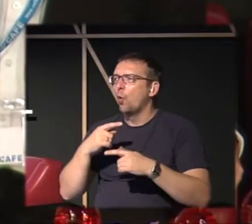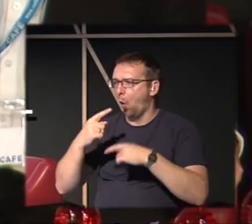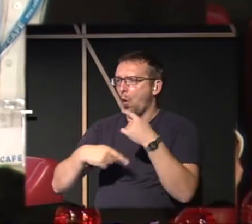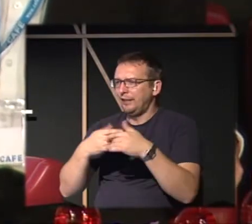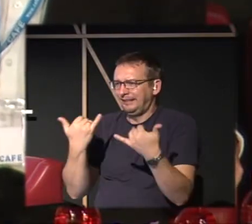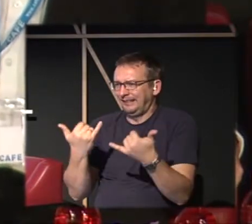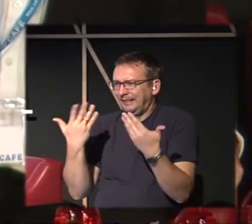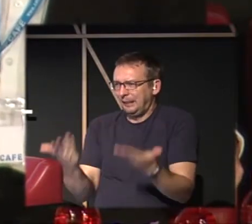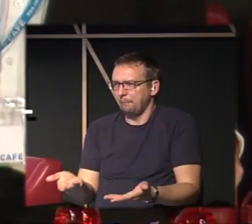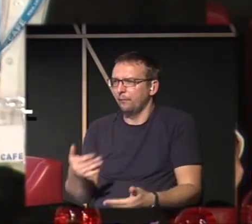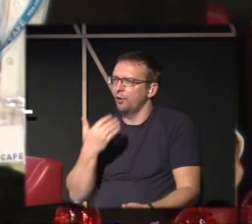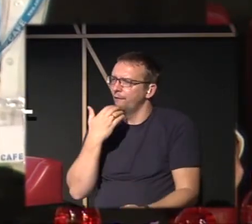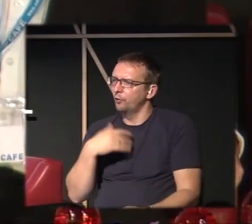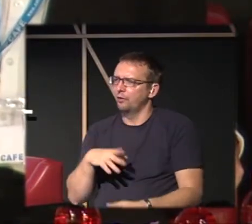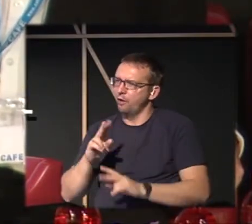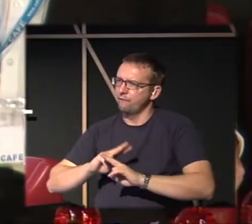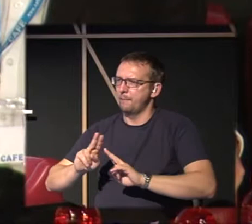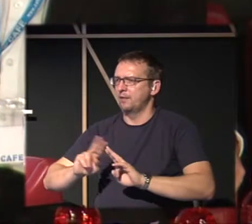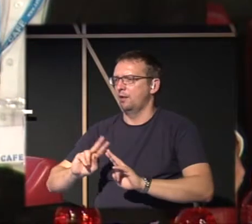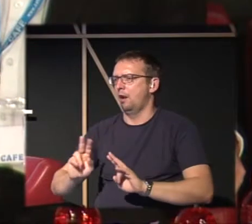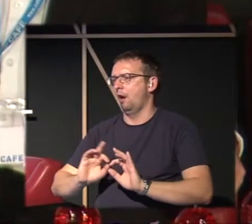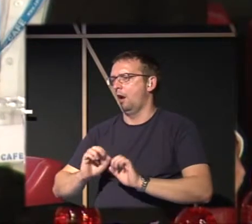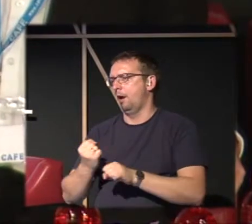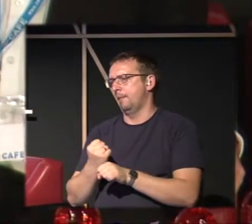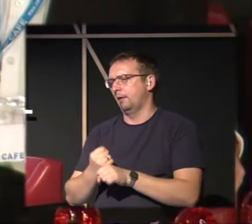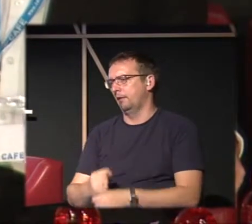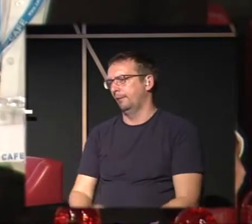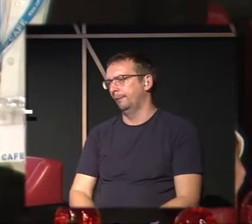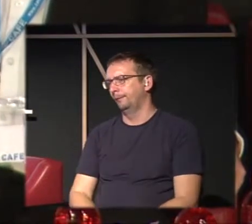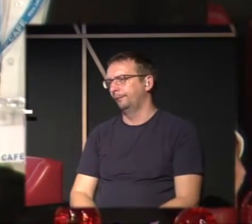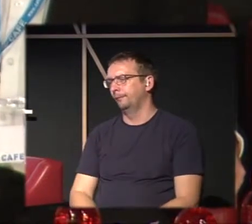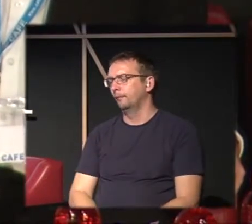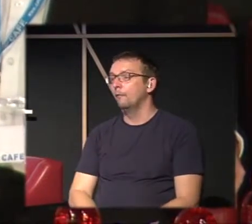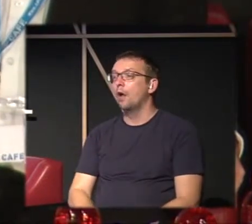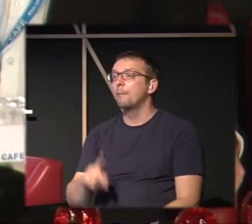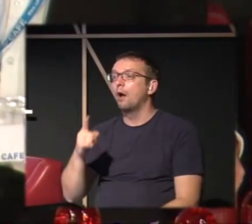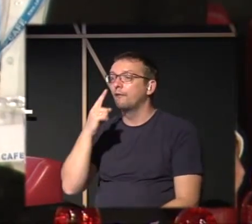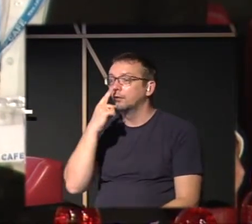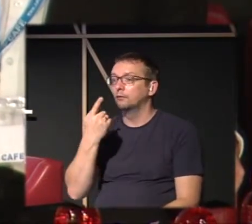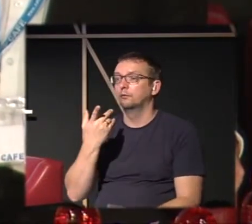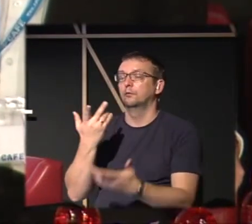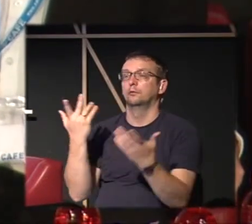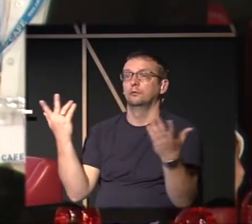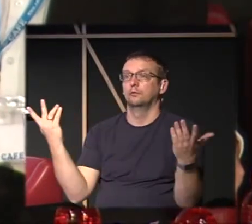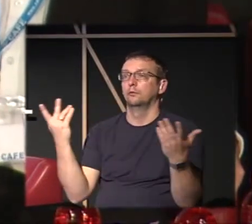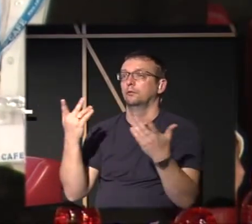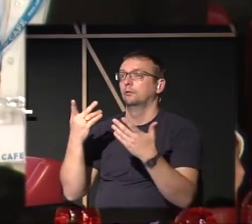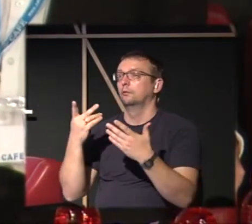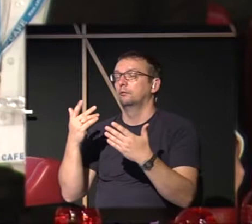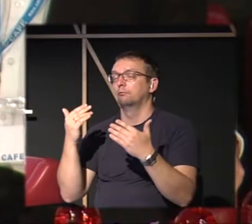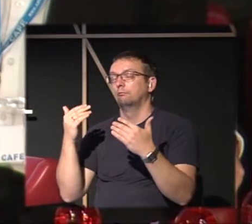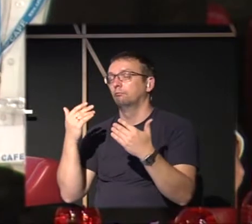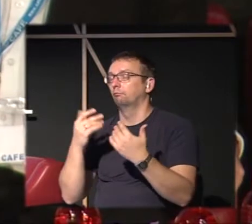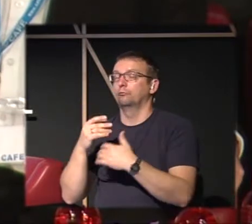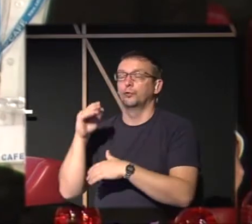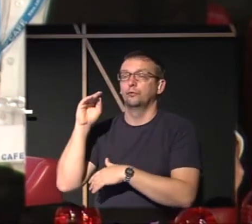the highest level, they need to advise with, and it's great that they can contact the review